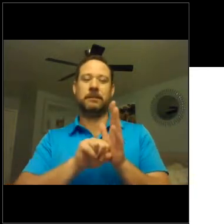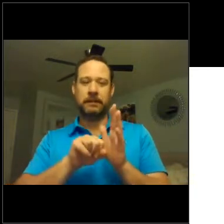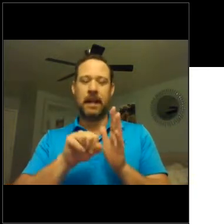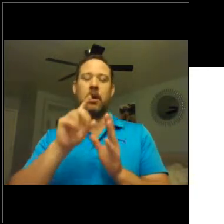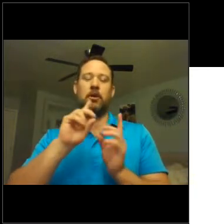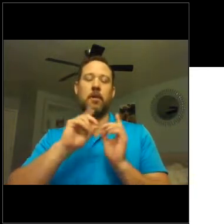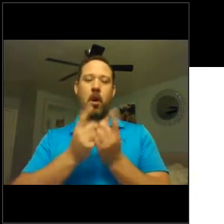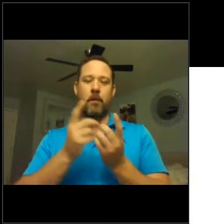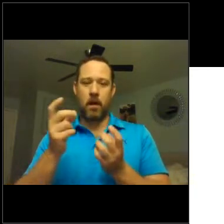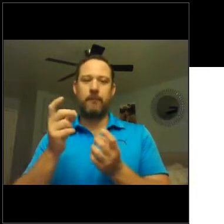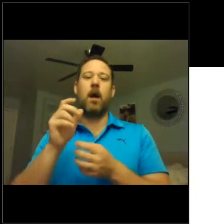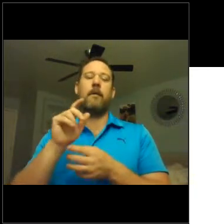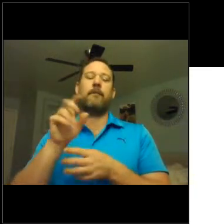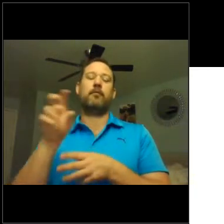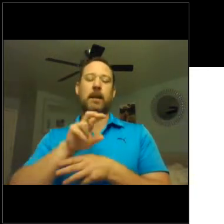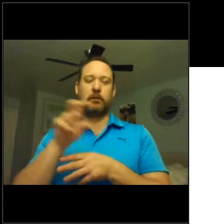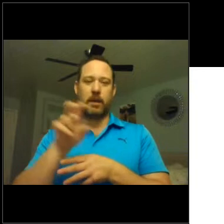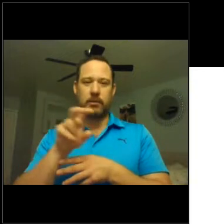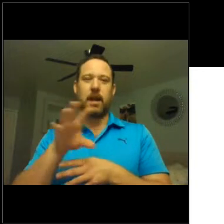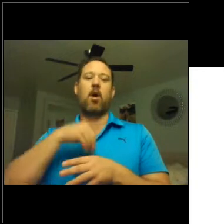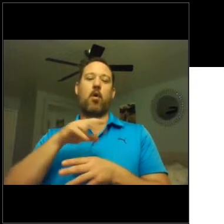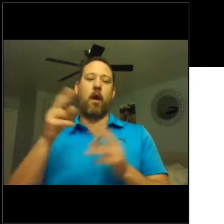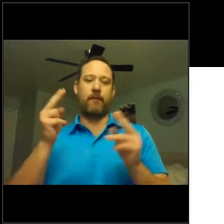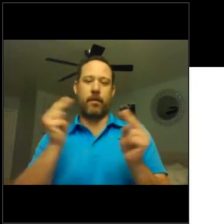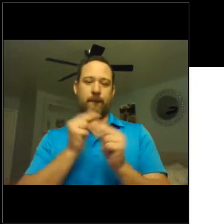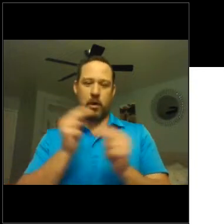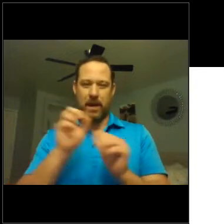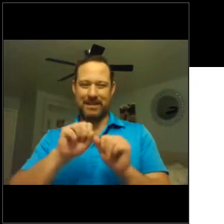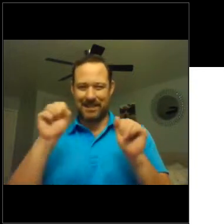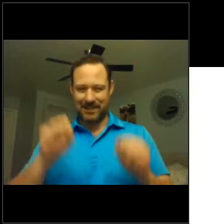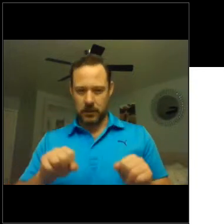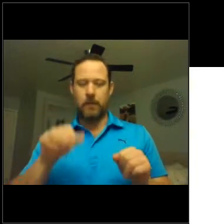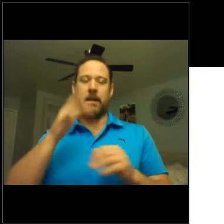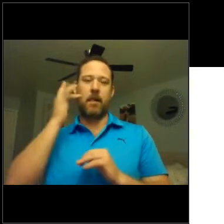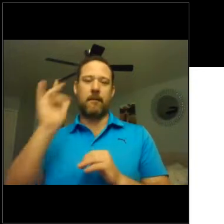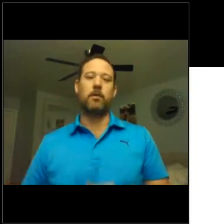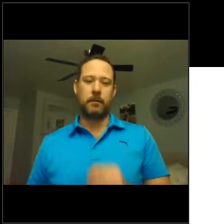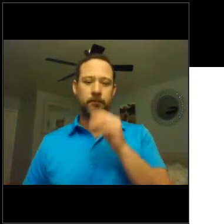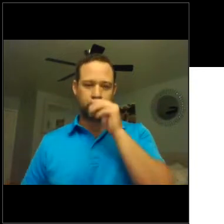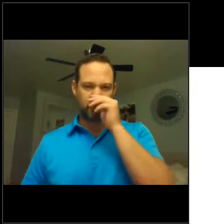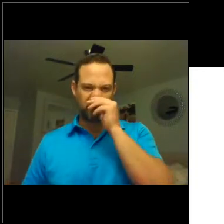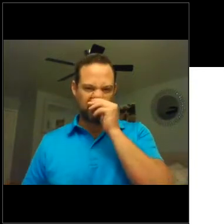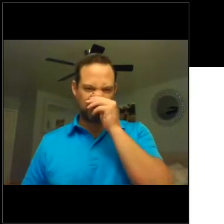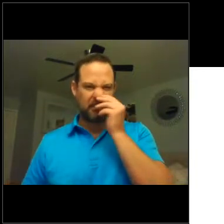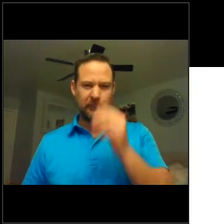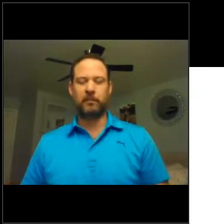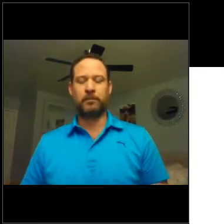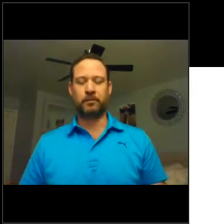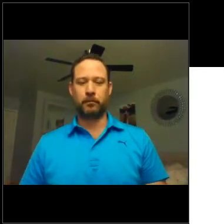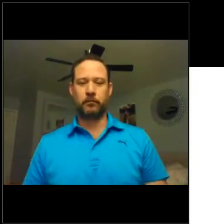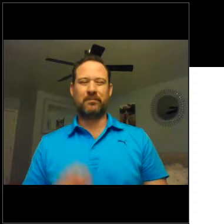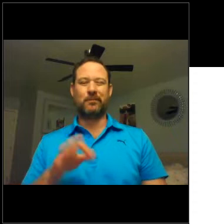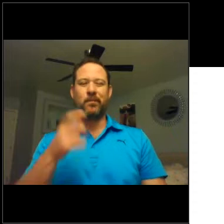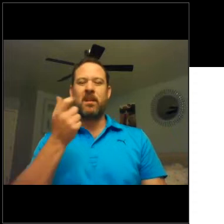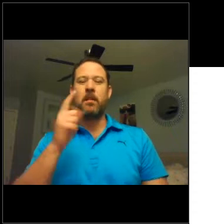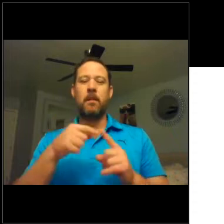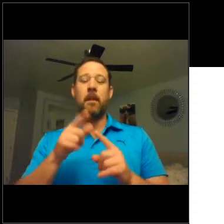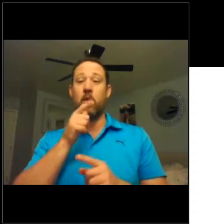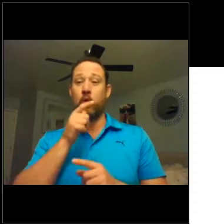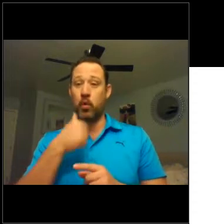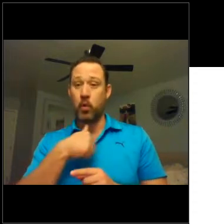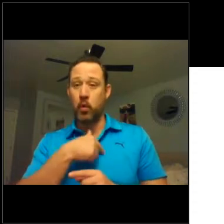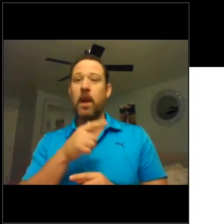Transportation and the owner of the highway system here in California. So that is a little bit about who we are and who we